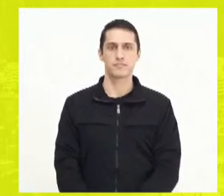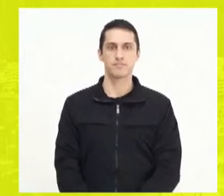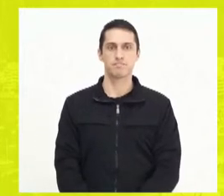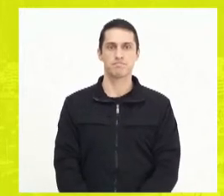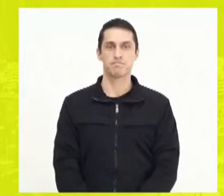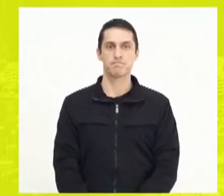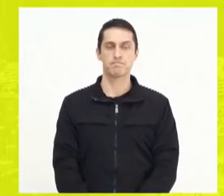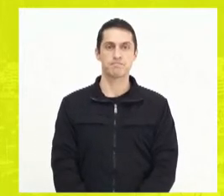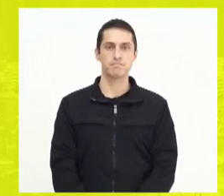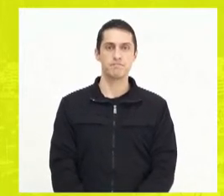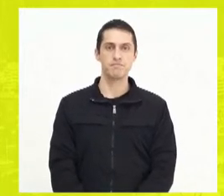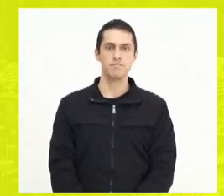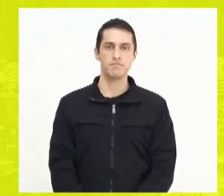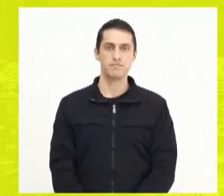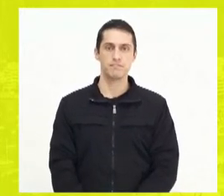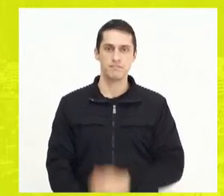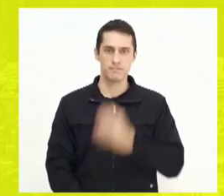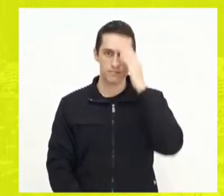thank you